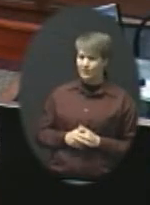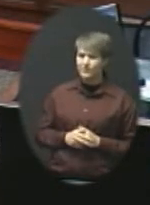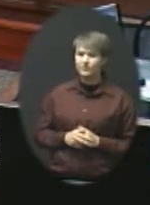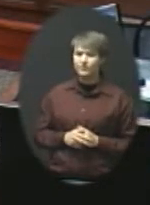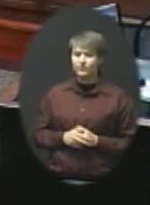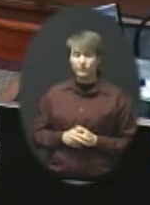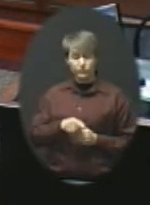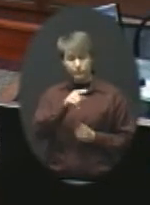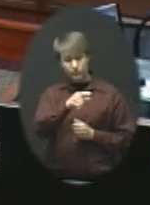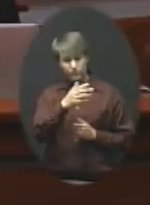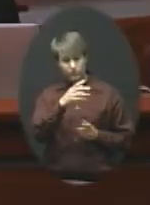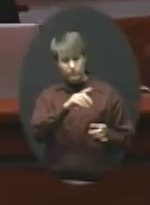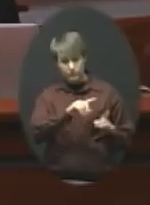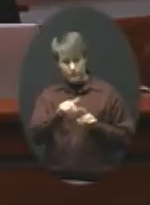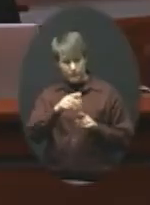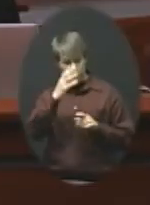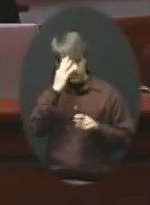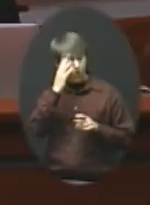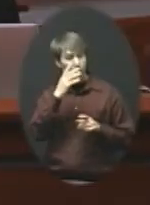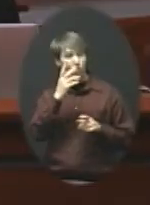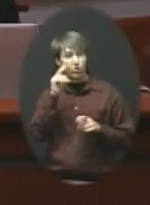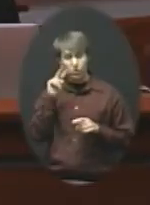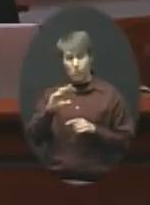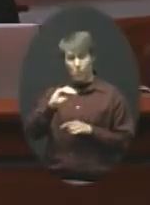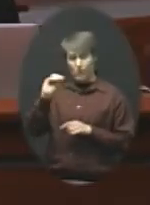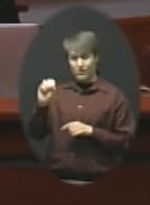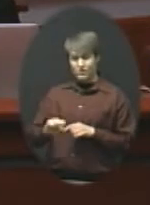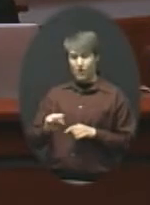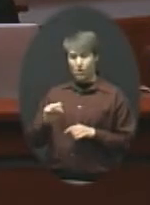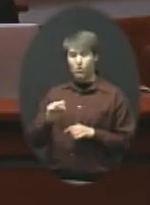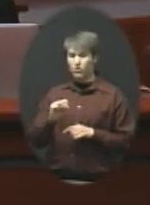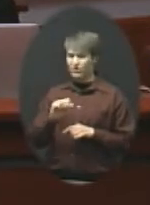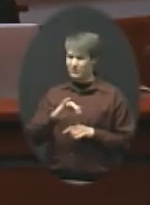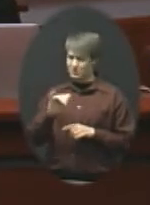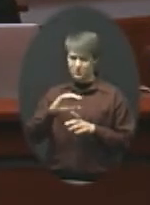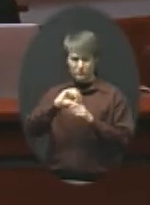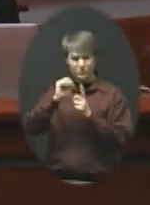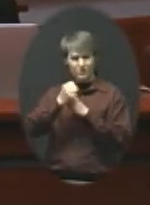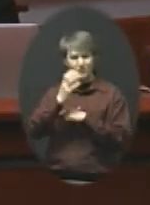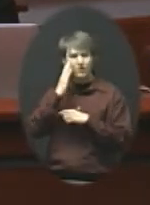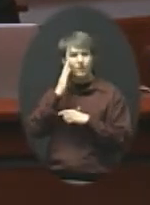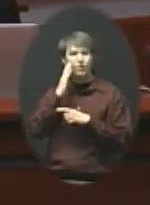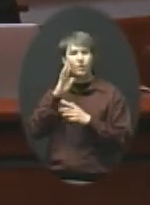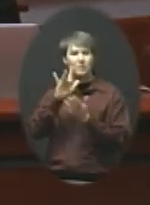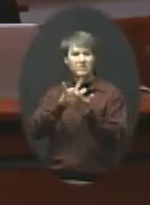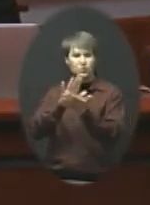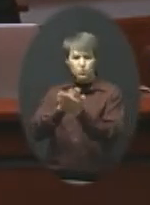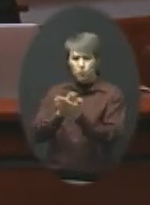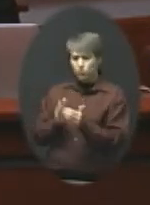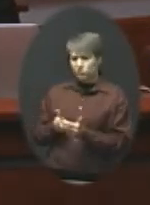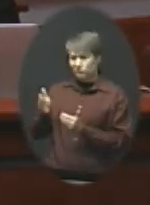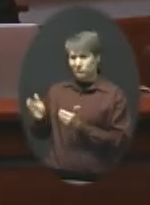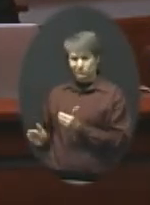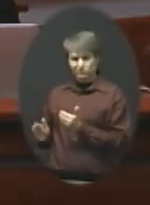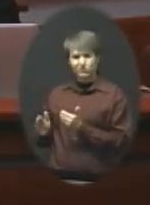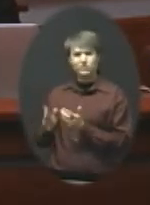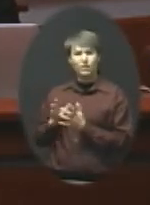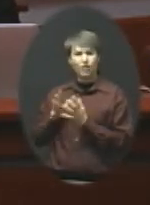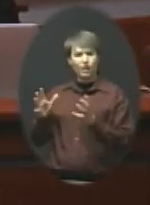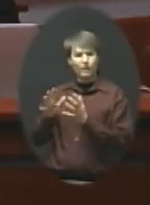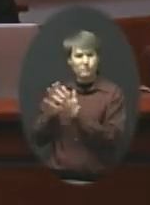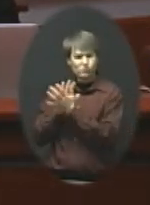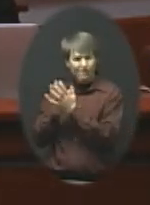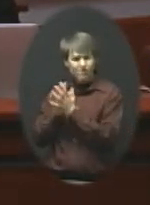And as you know, you look at Olathe South, we have another similar situation with a middle school sitting right next to it, a lot of traffic